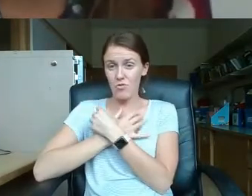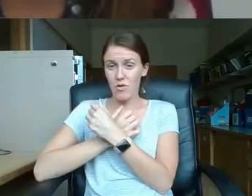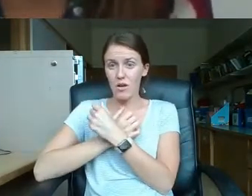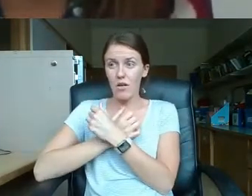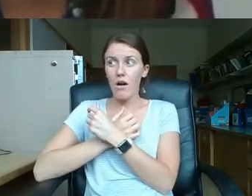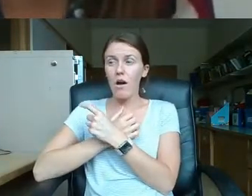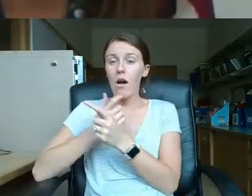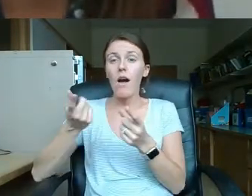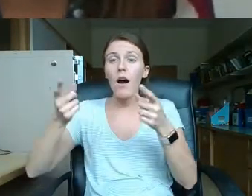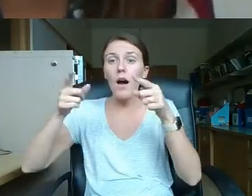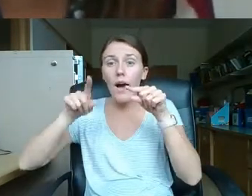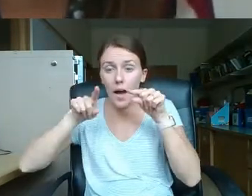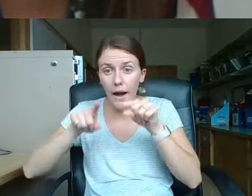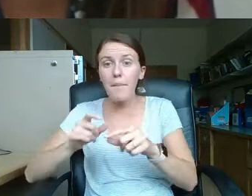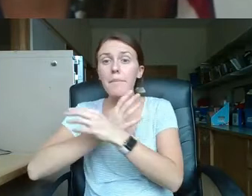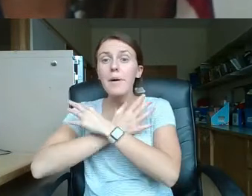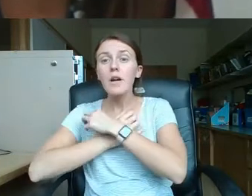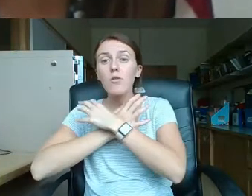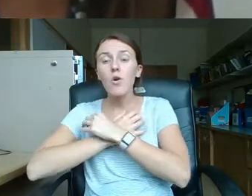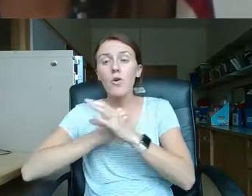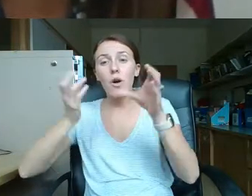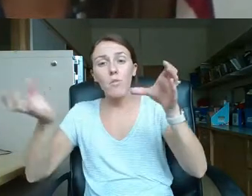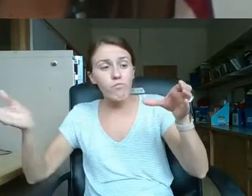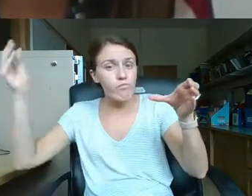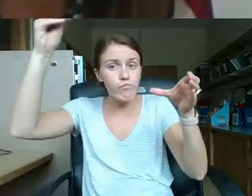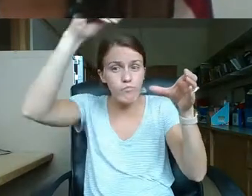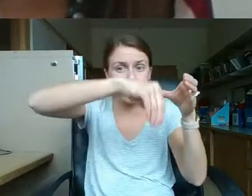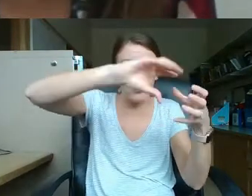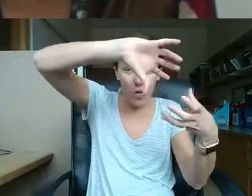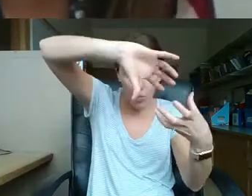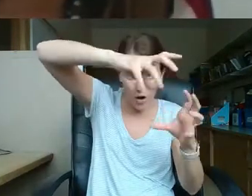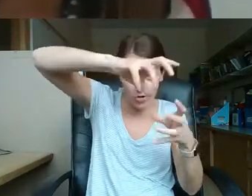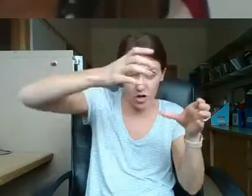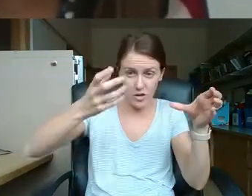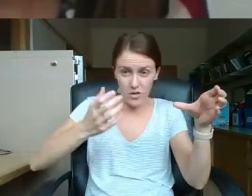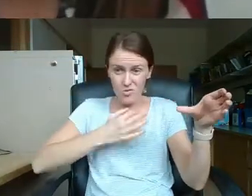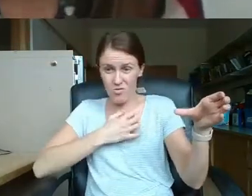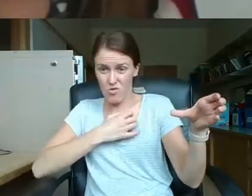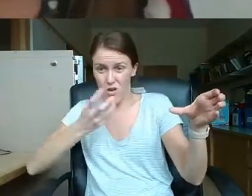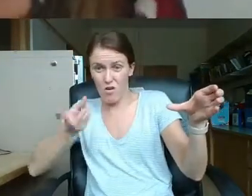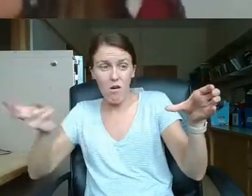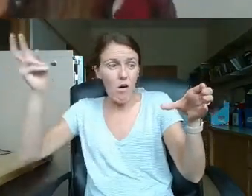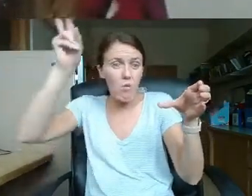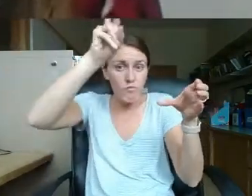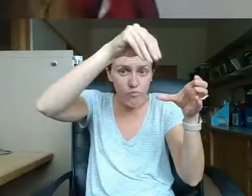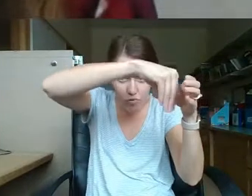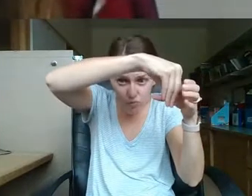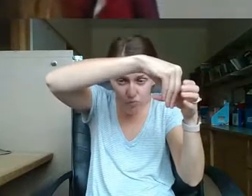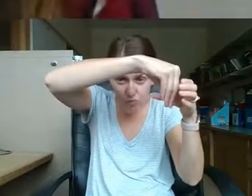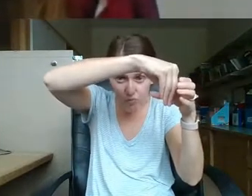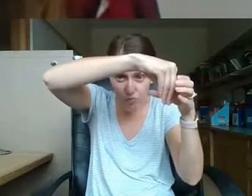being tossed in together with all the sheets and shorts and slacks and